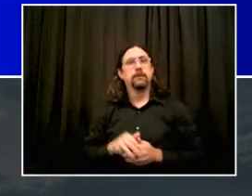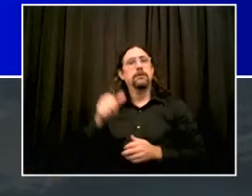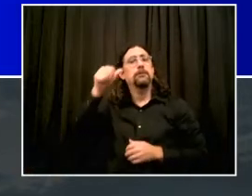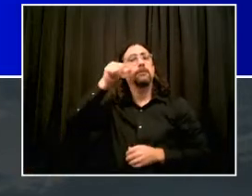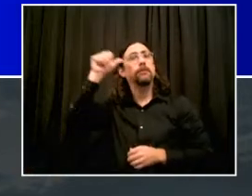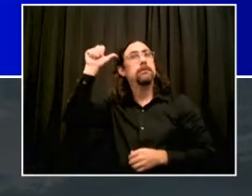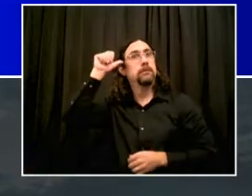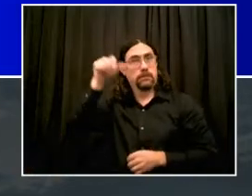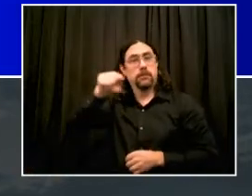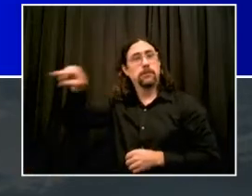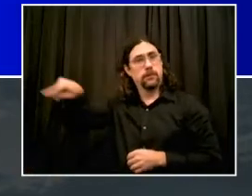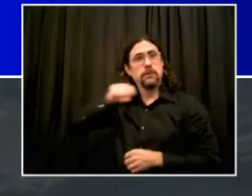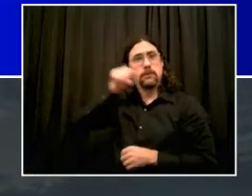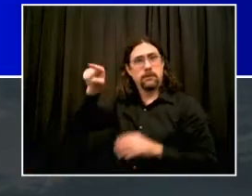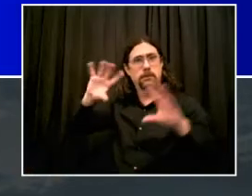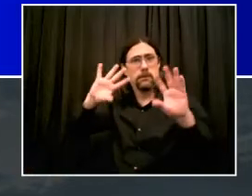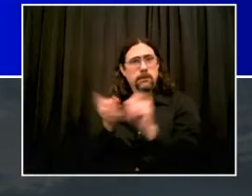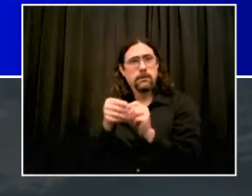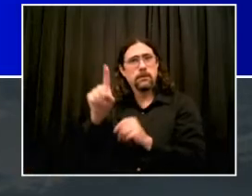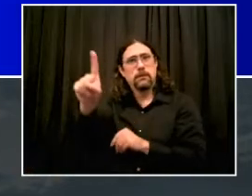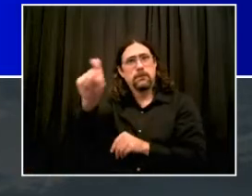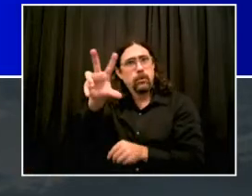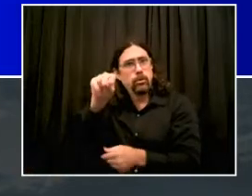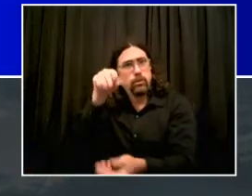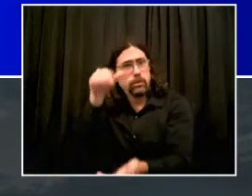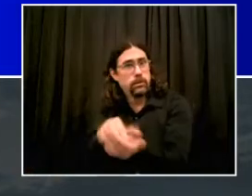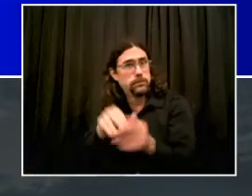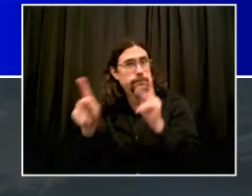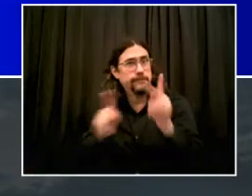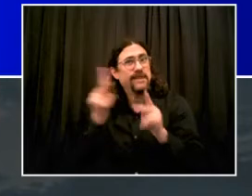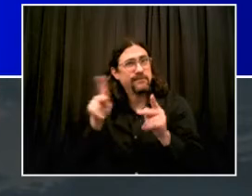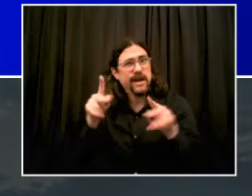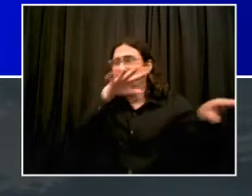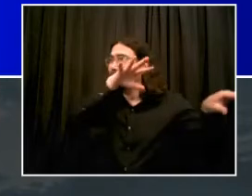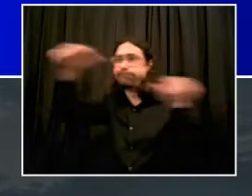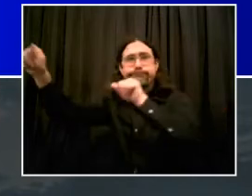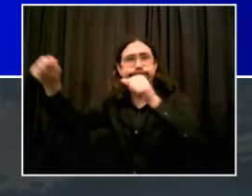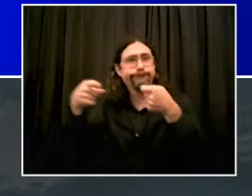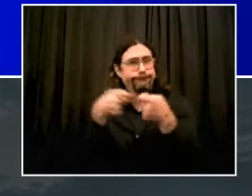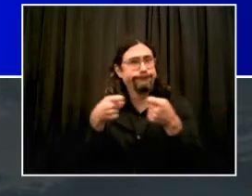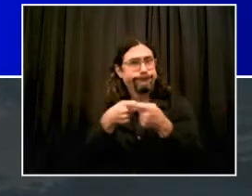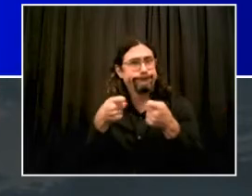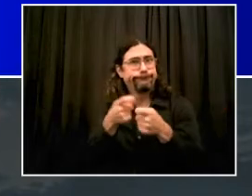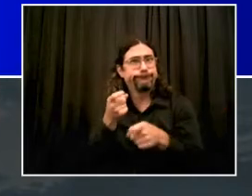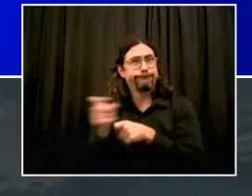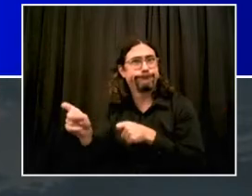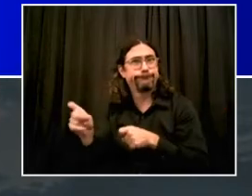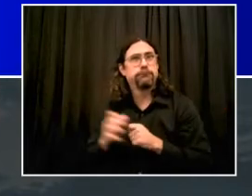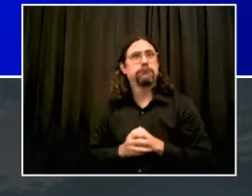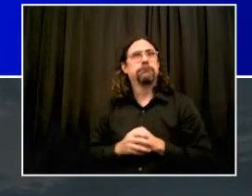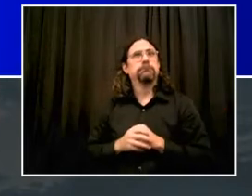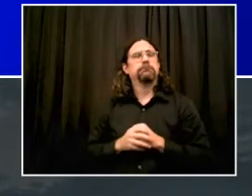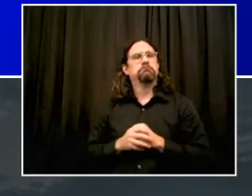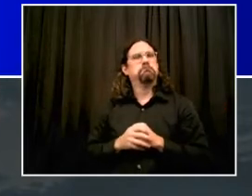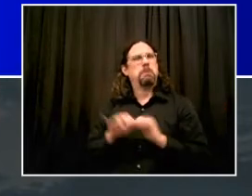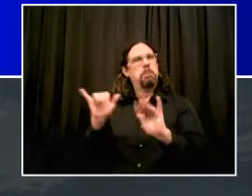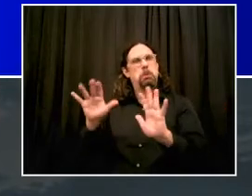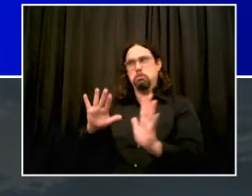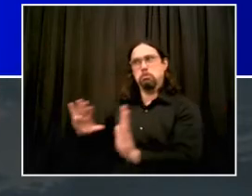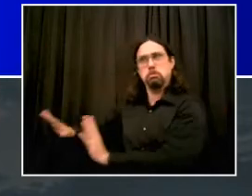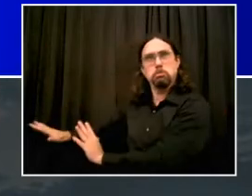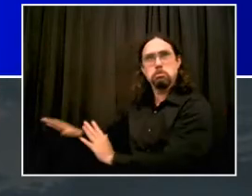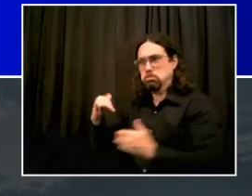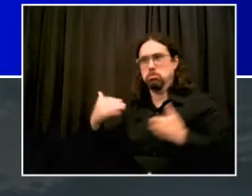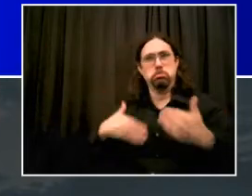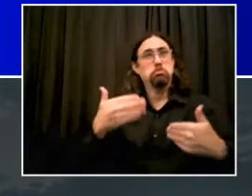to clear streets, to secure the situation, make sure there's no danger, and then to keep restoring power. Talked to the president of Con Ed